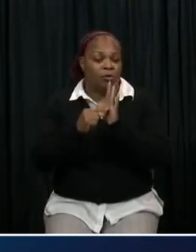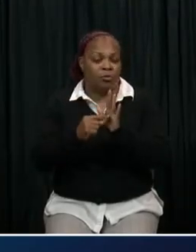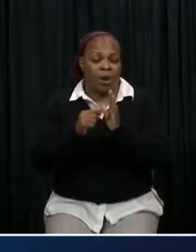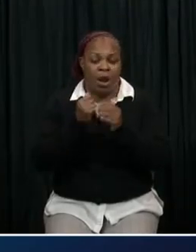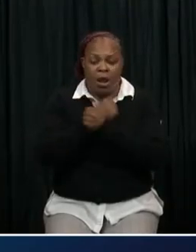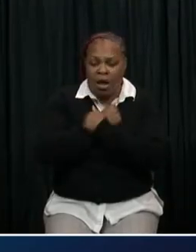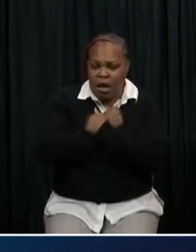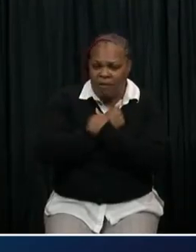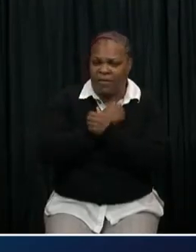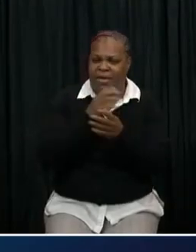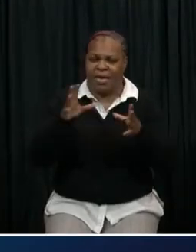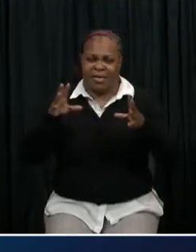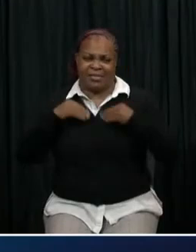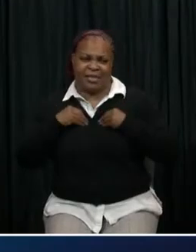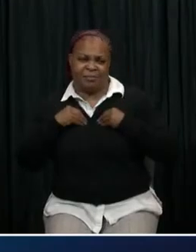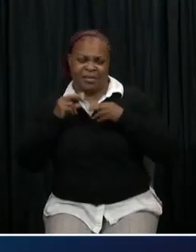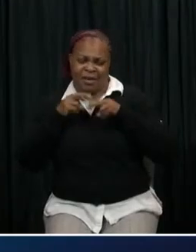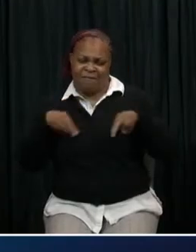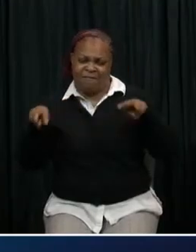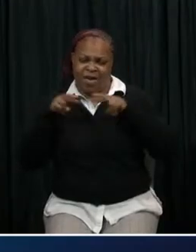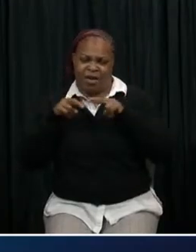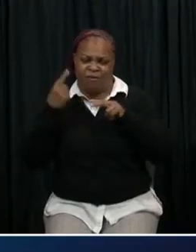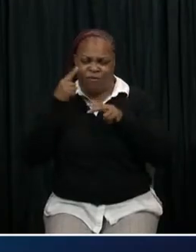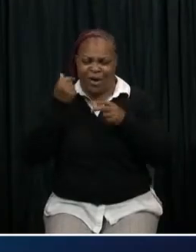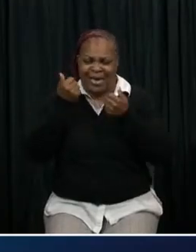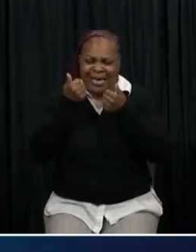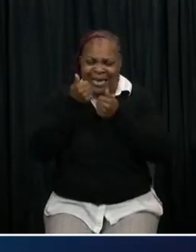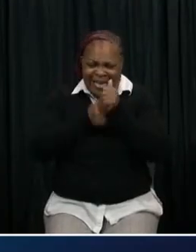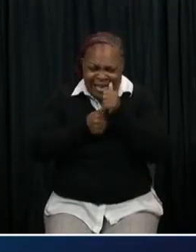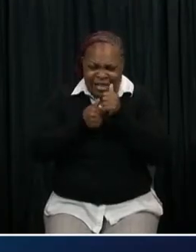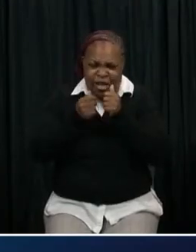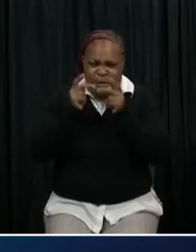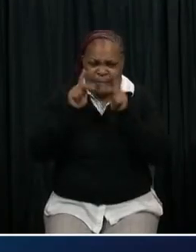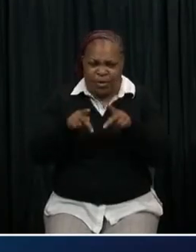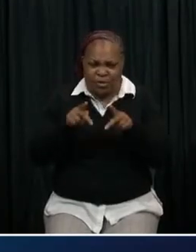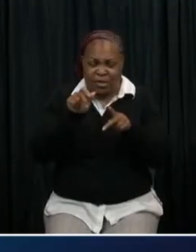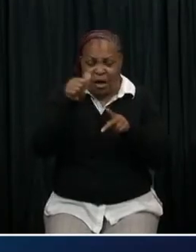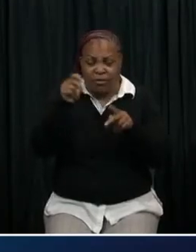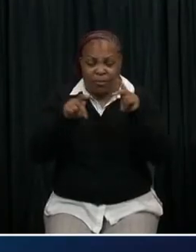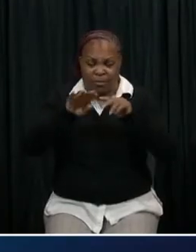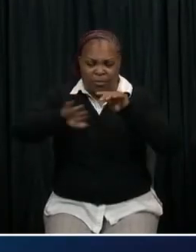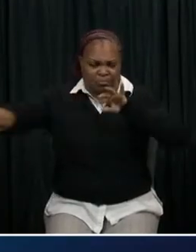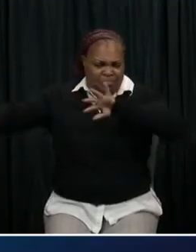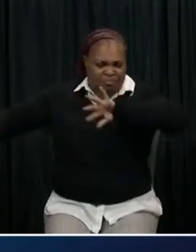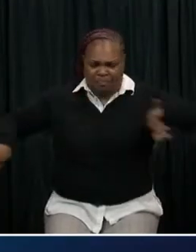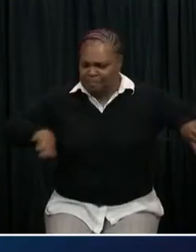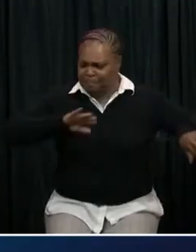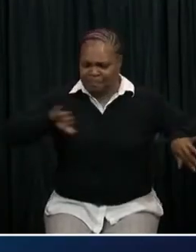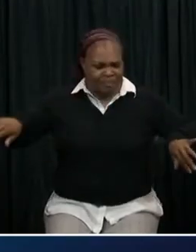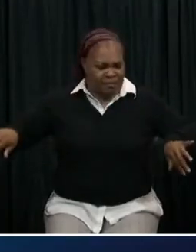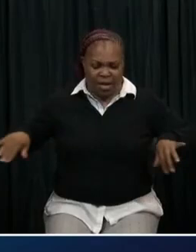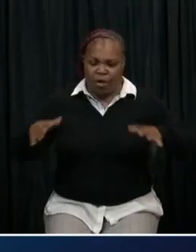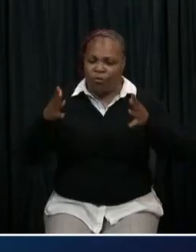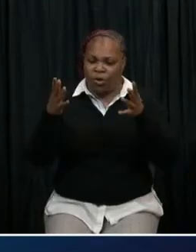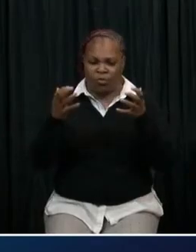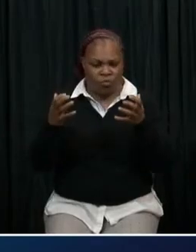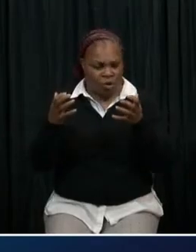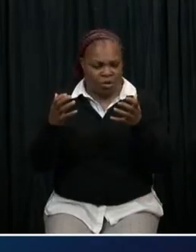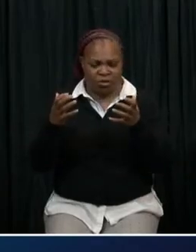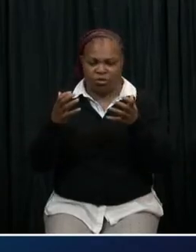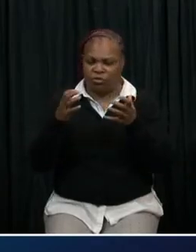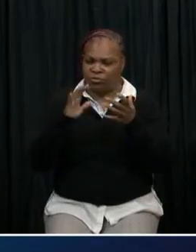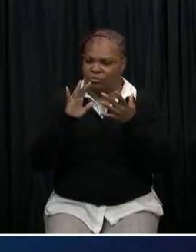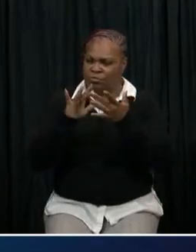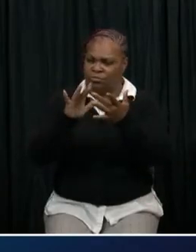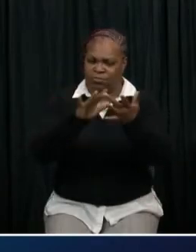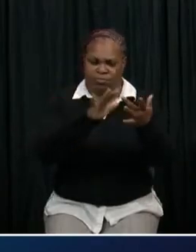value to each marginalized person he encountered. If we want to completely extend his love and